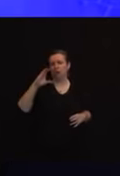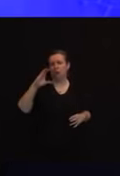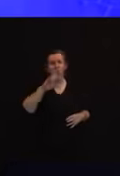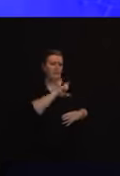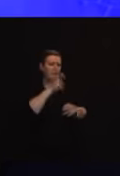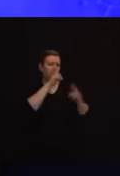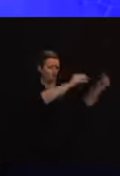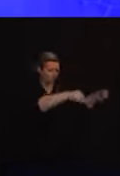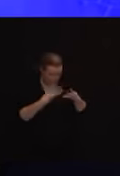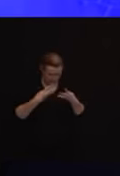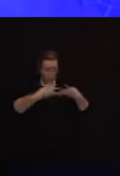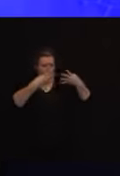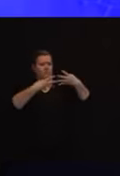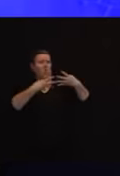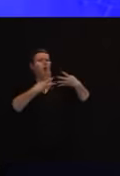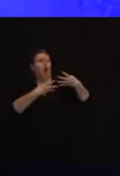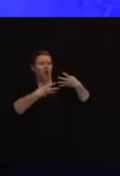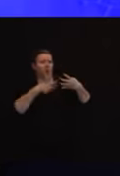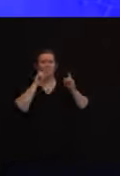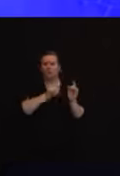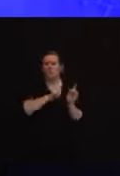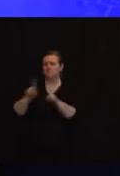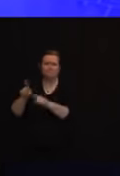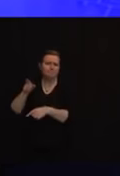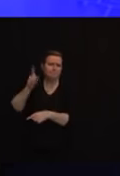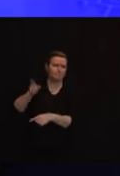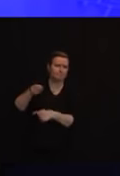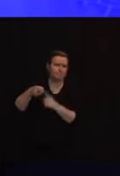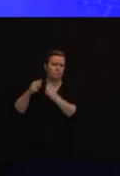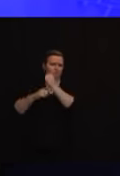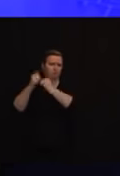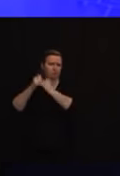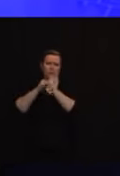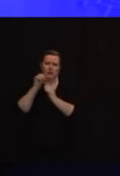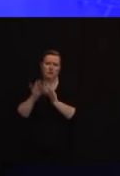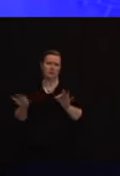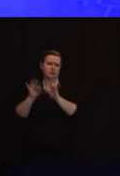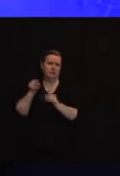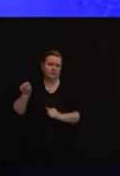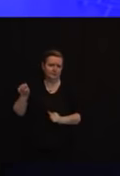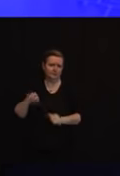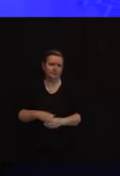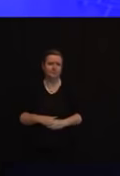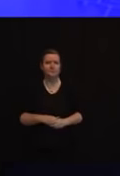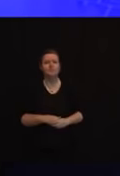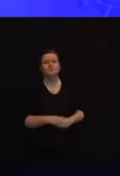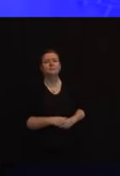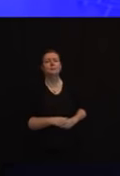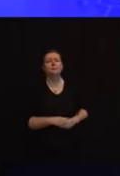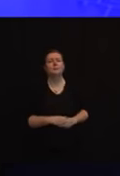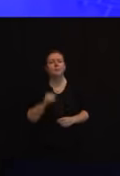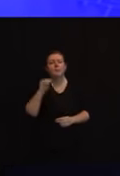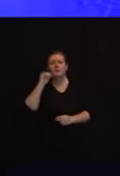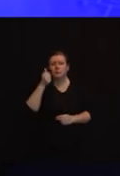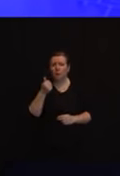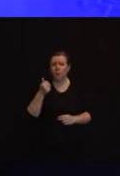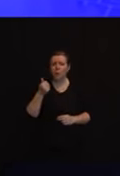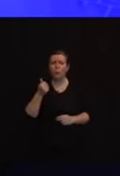construction. And lastly, I just wanted to point out that tomorrow will mark the 50th day of the State Emergency Operations Center